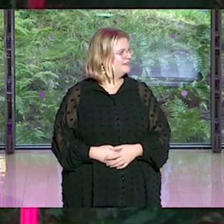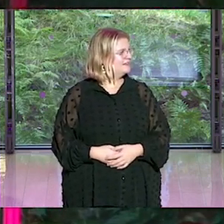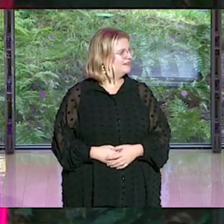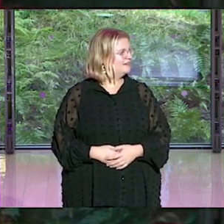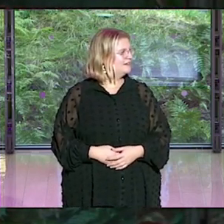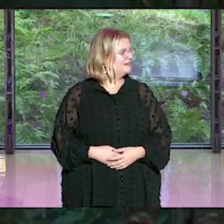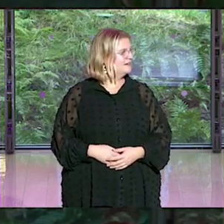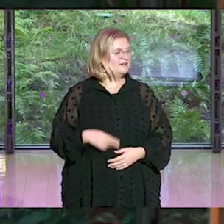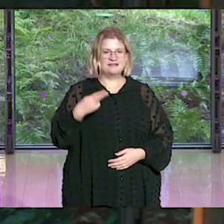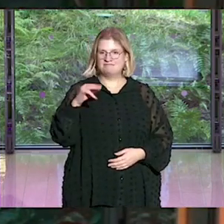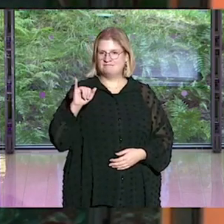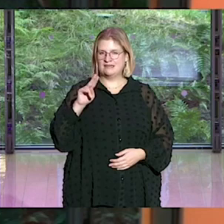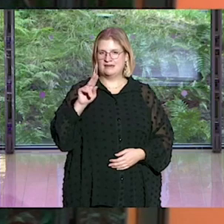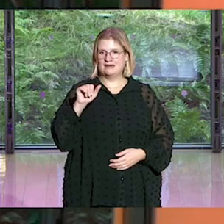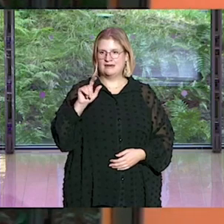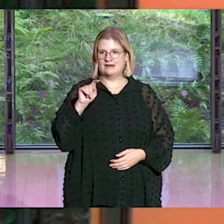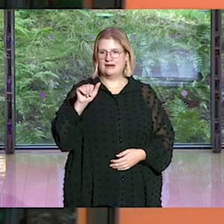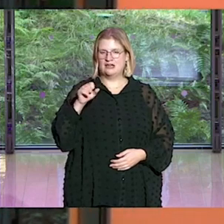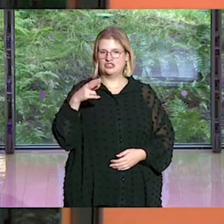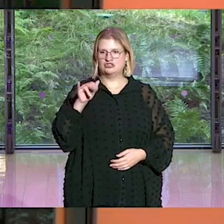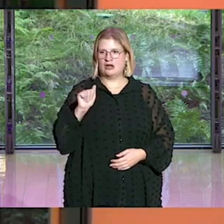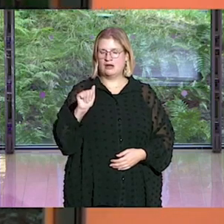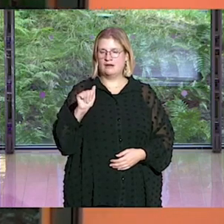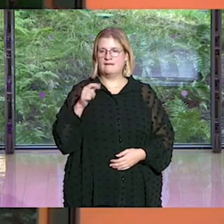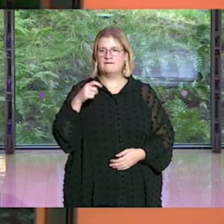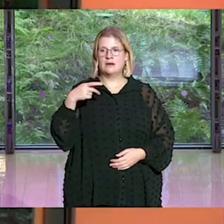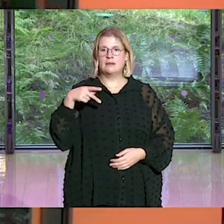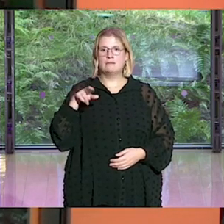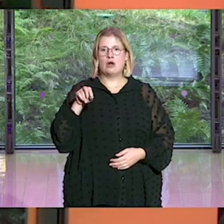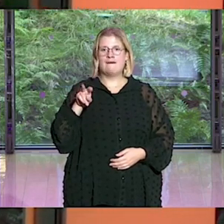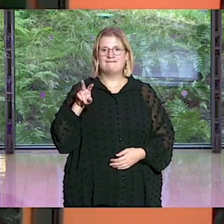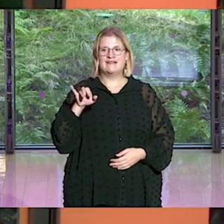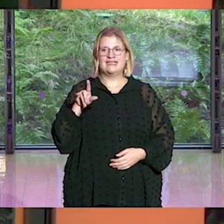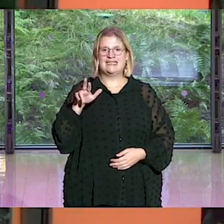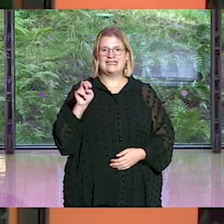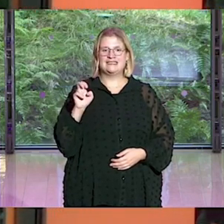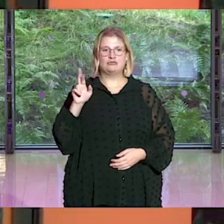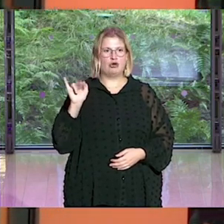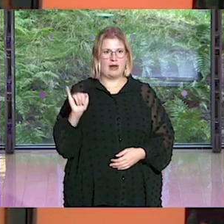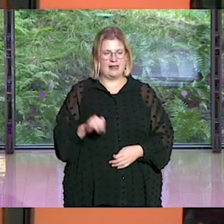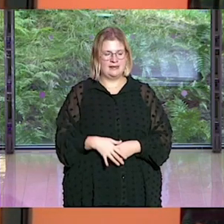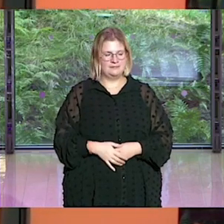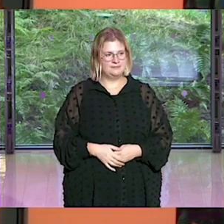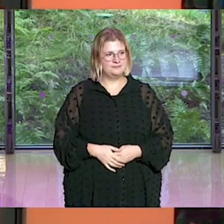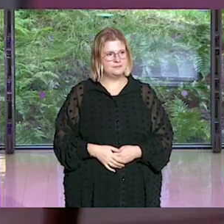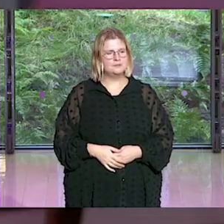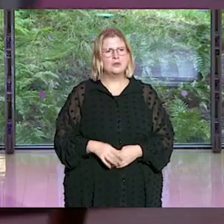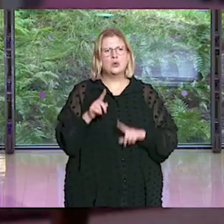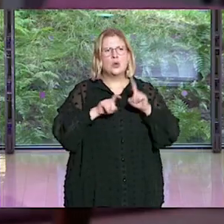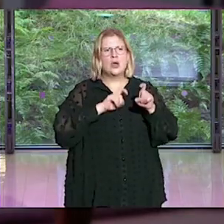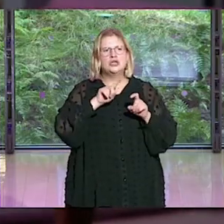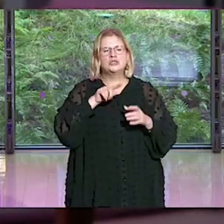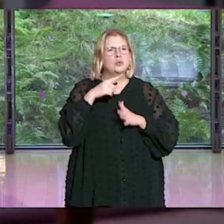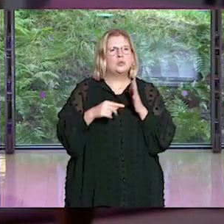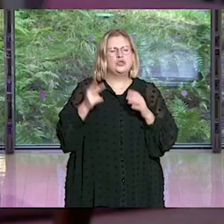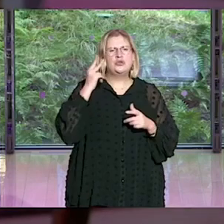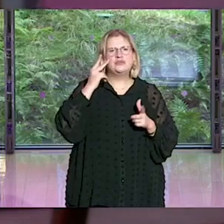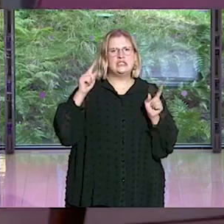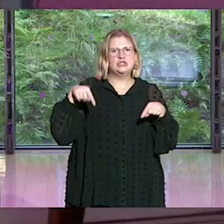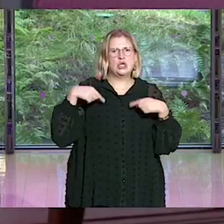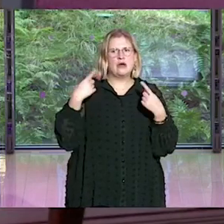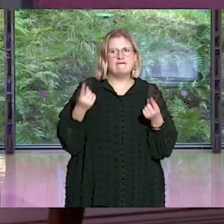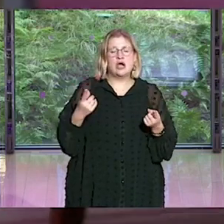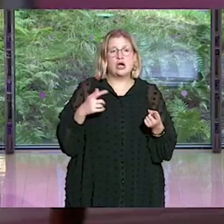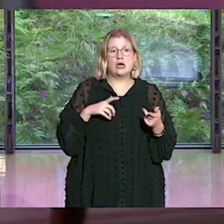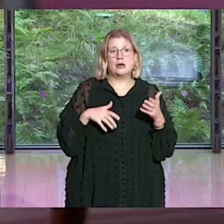Hi, I'm Natasha from Trinity Rep in Providence, Rhode Island. Question about what you've seen so far as